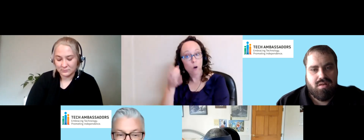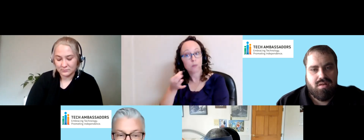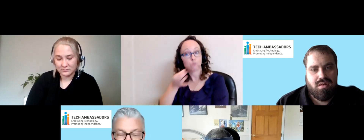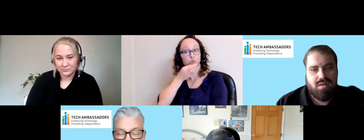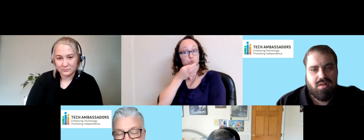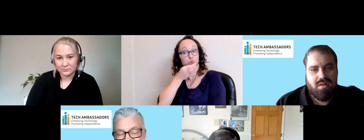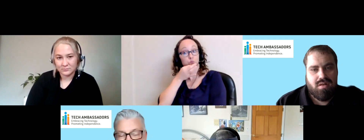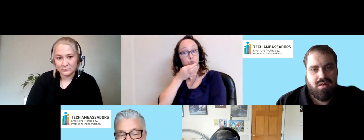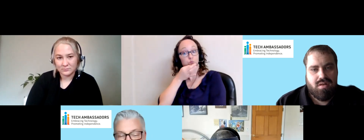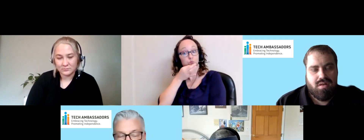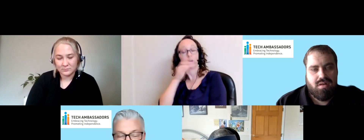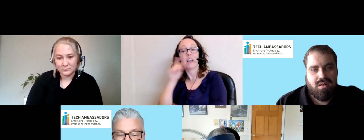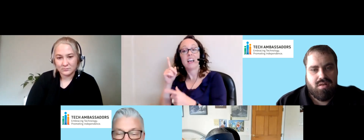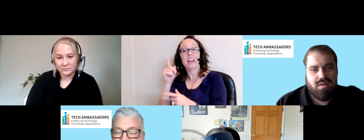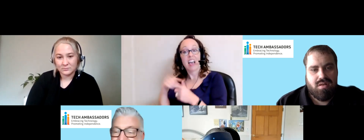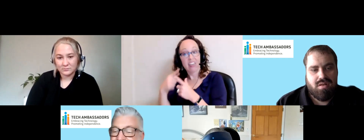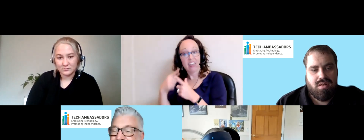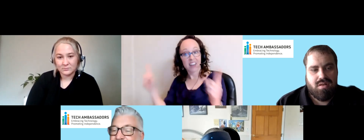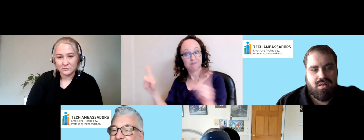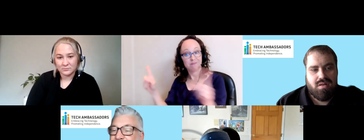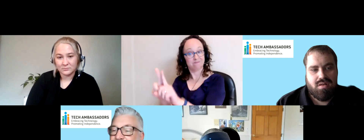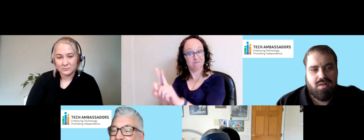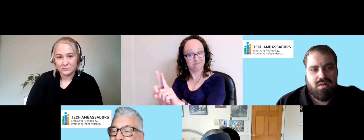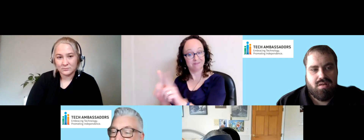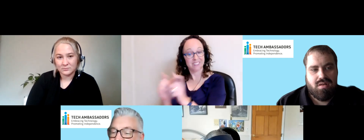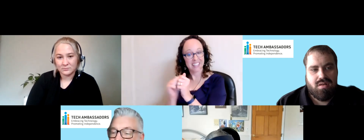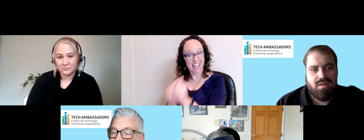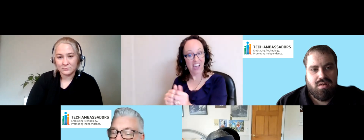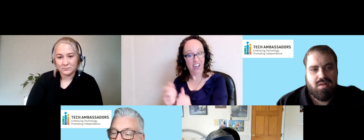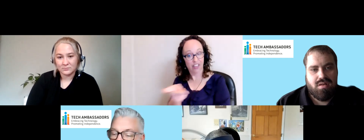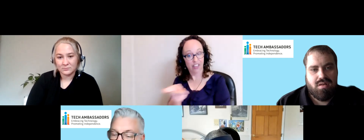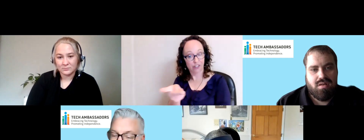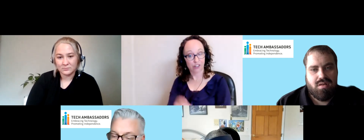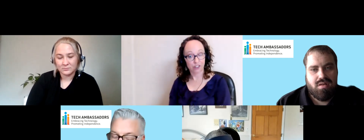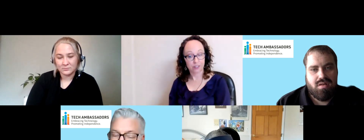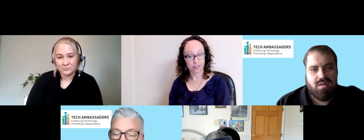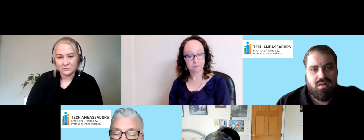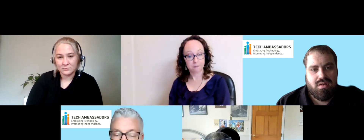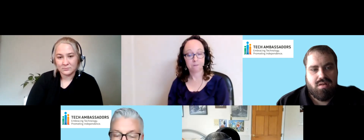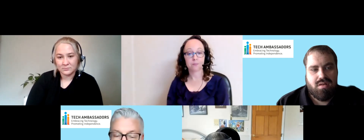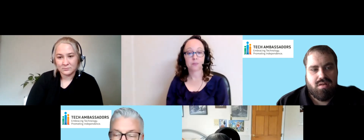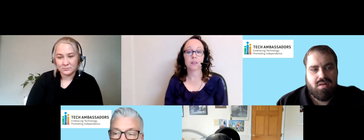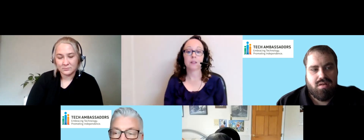about. Because I call people